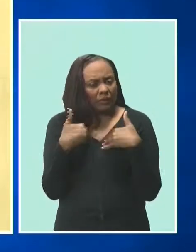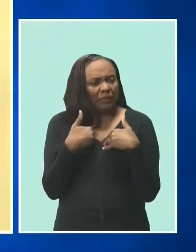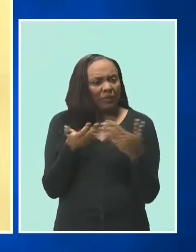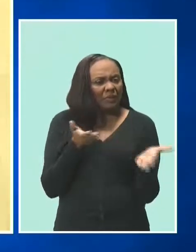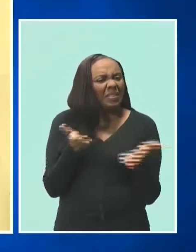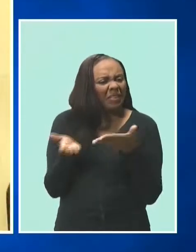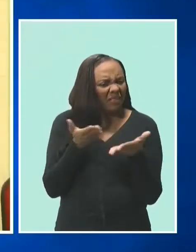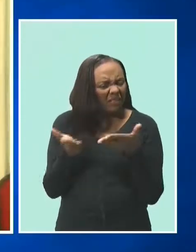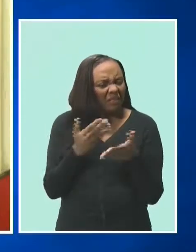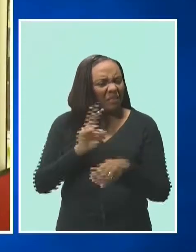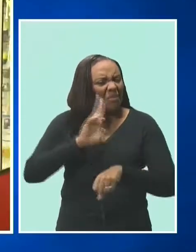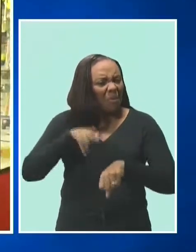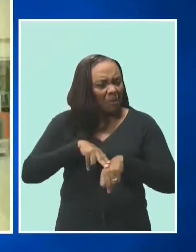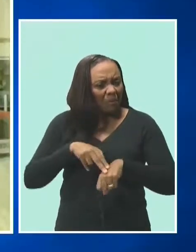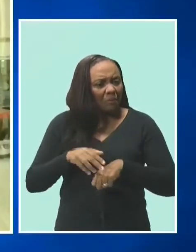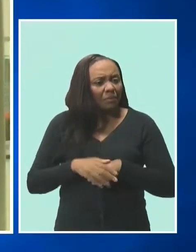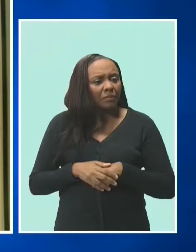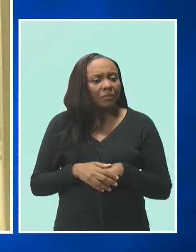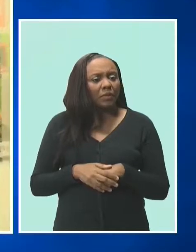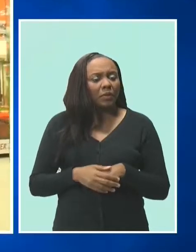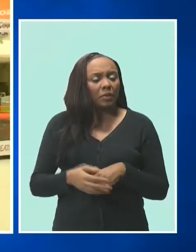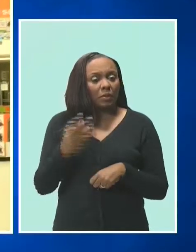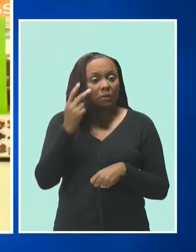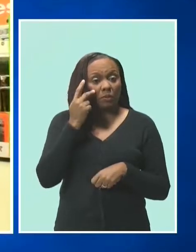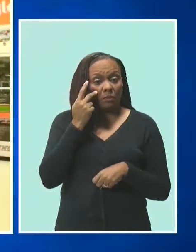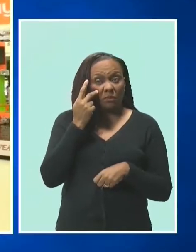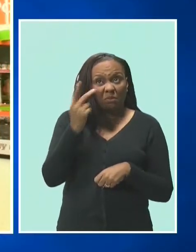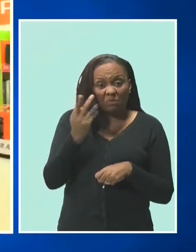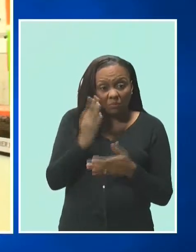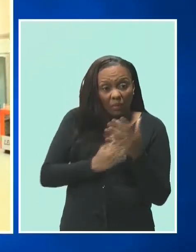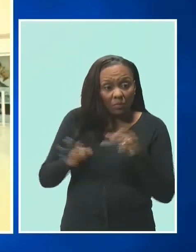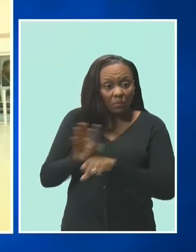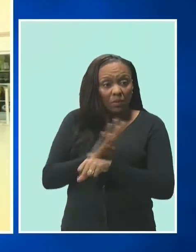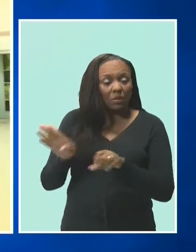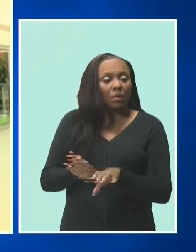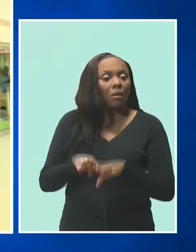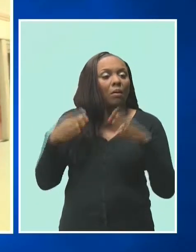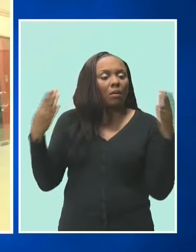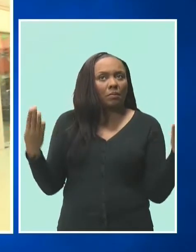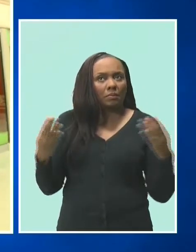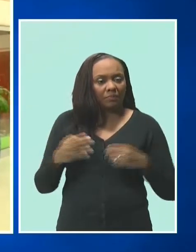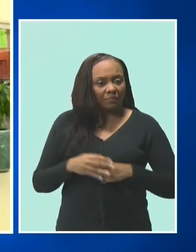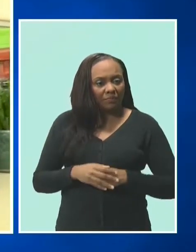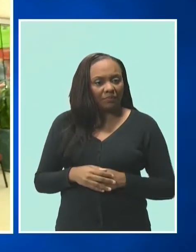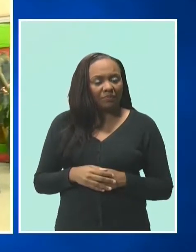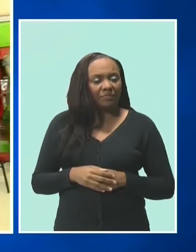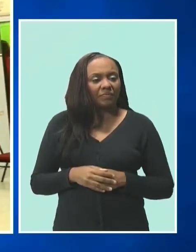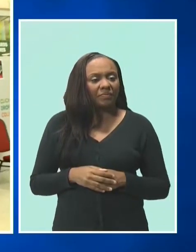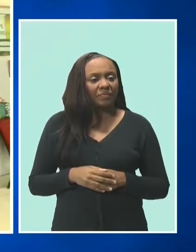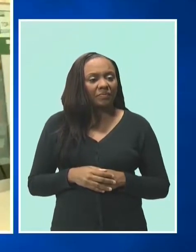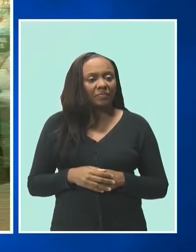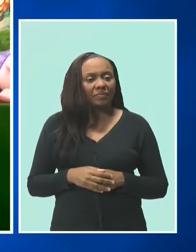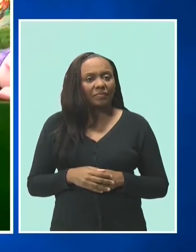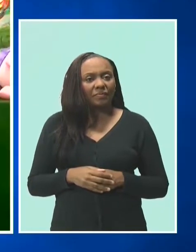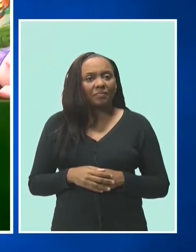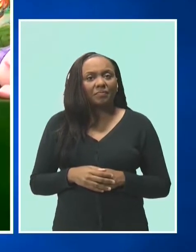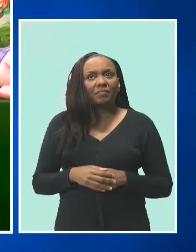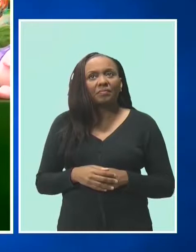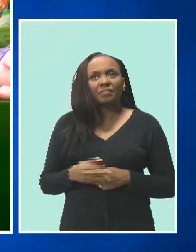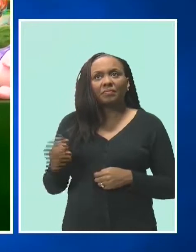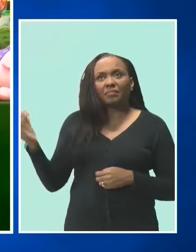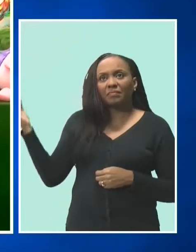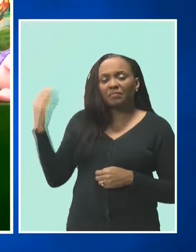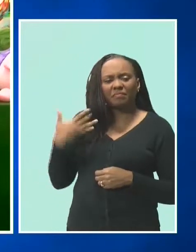they've become accustomed to. And we were also able to catch up with some of the businesses that were able to reopen. Kind of just